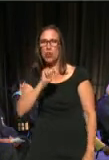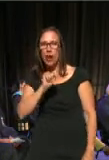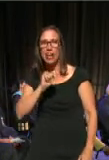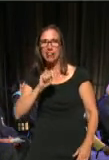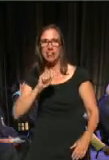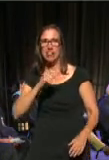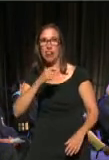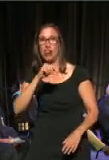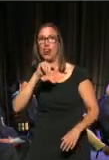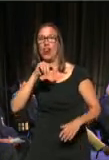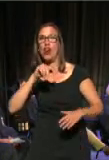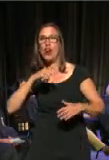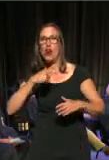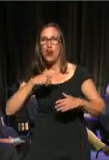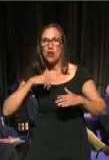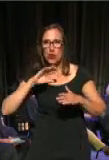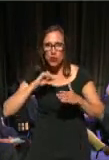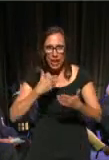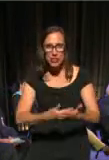great-great-grandchildren, and 4